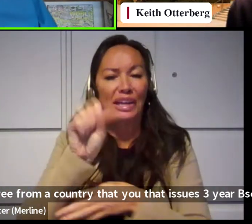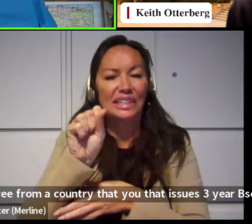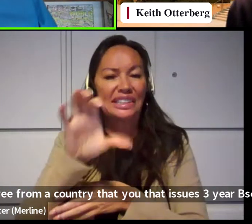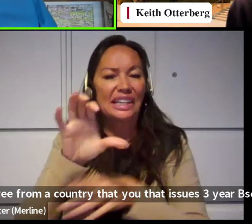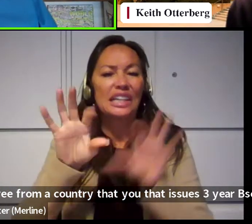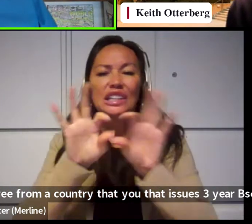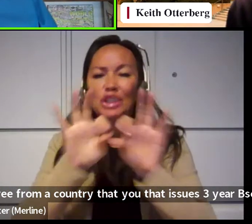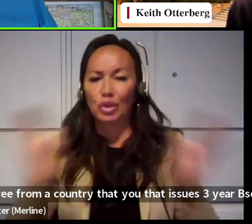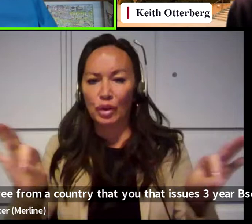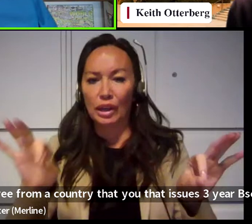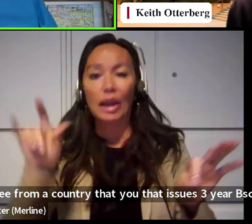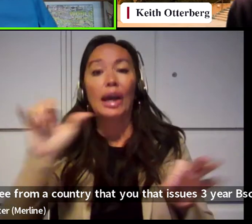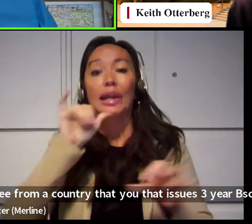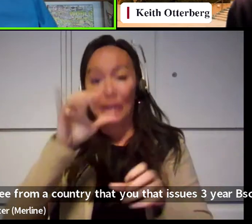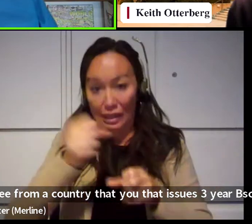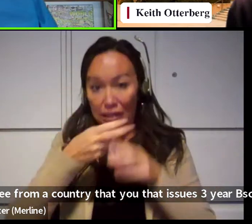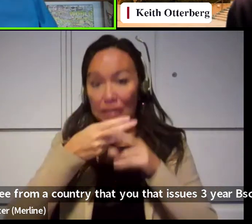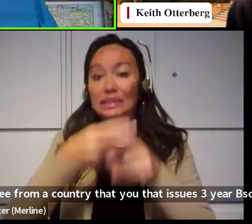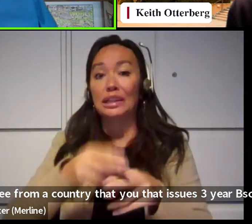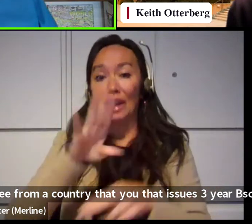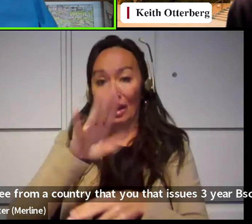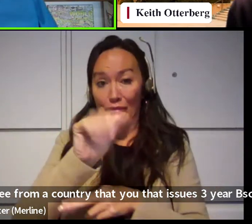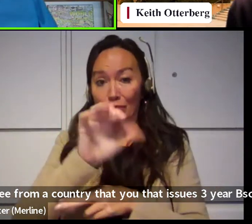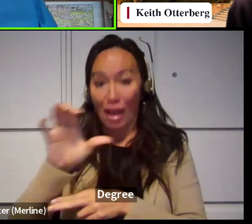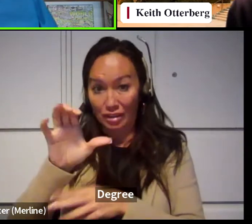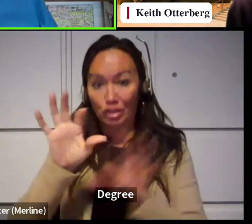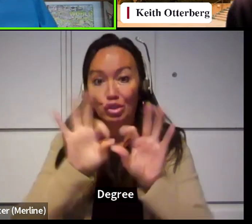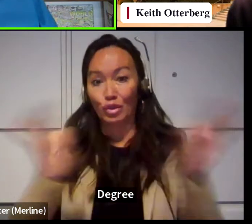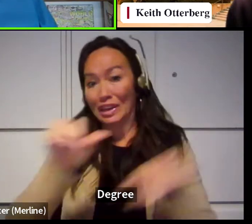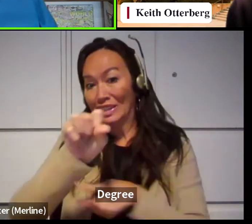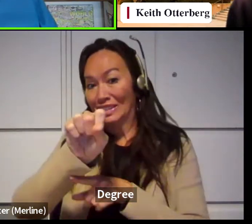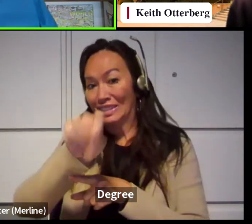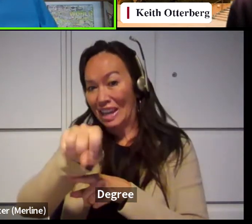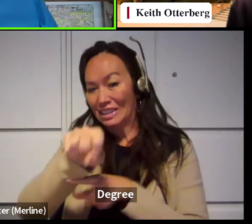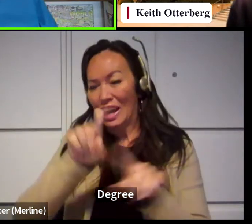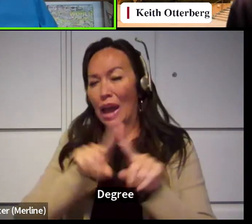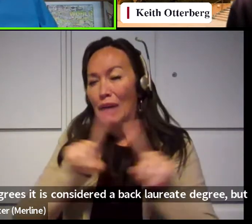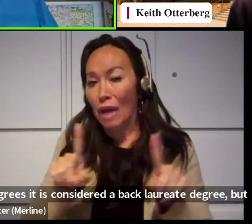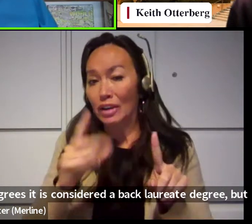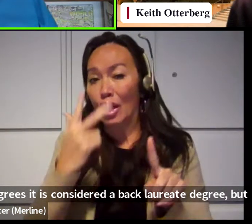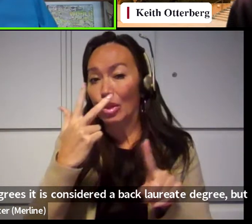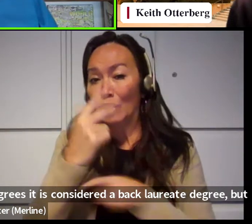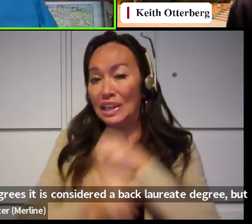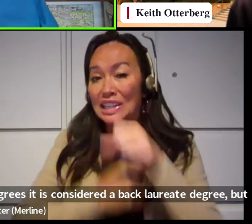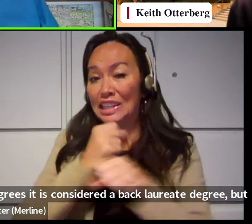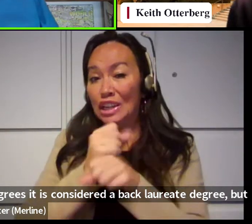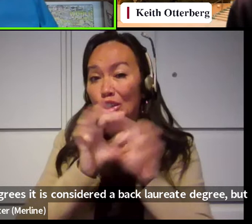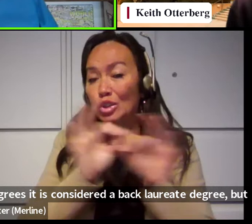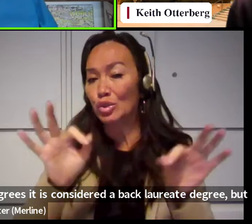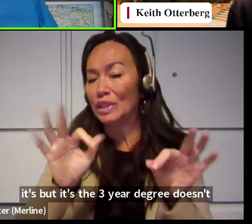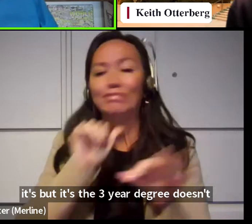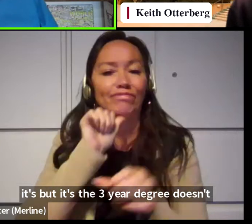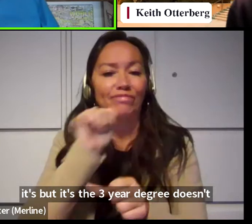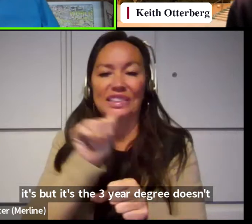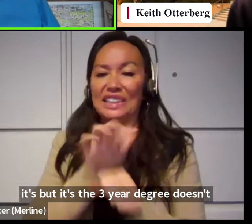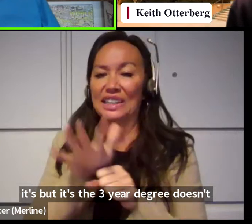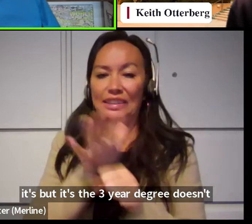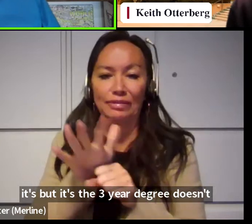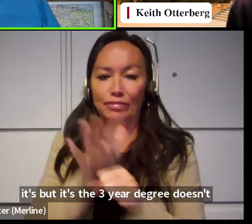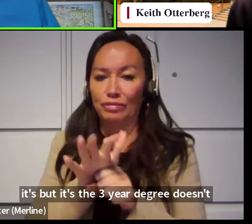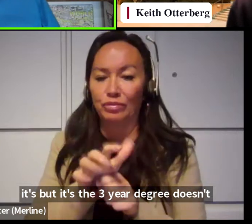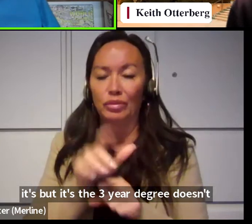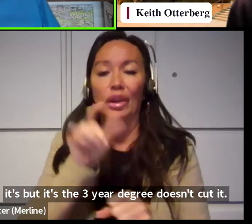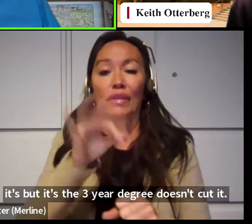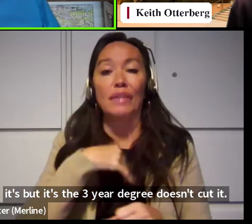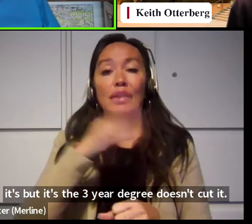is considered a baccalaureate degree, but the 3-year degree doesn't cut it. If you have a